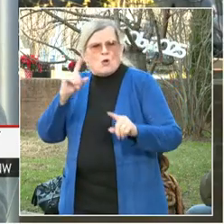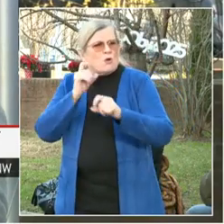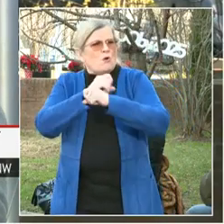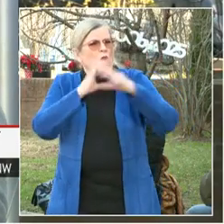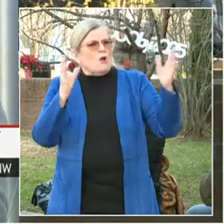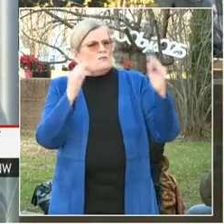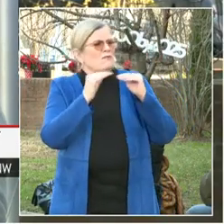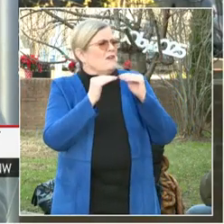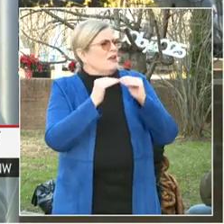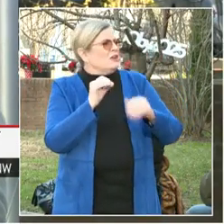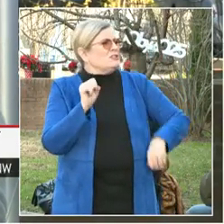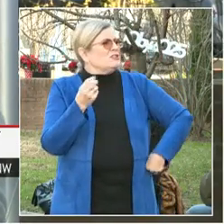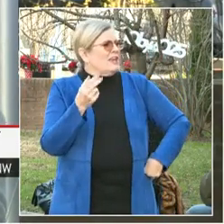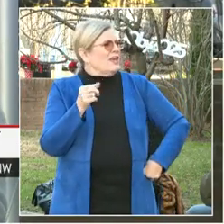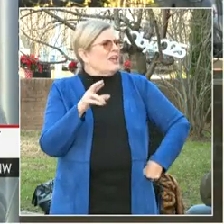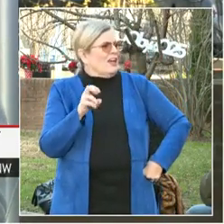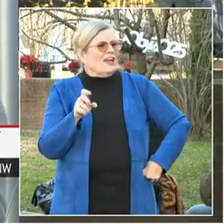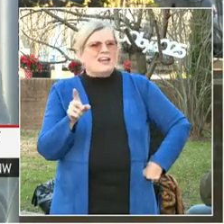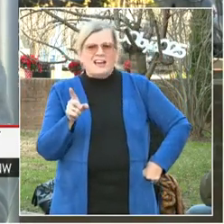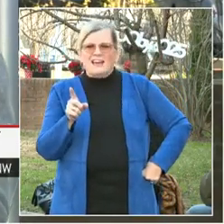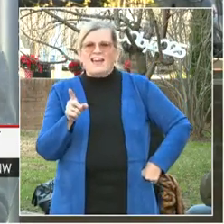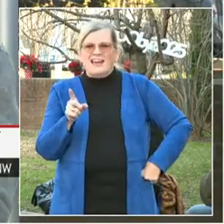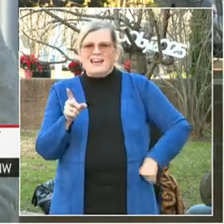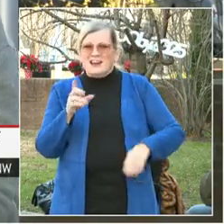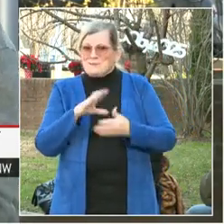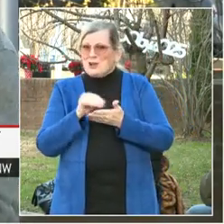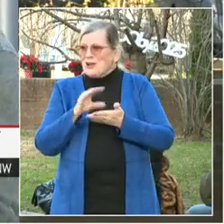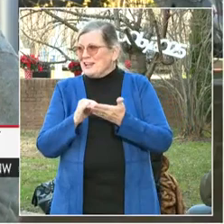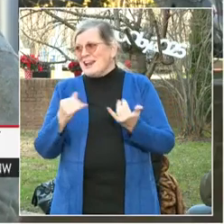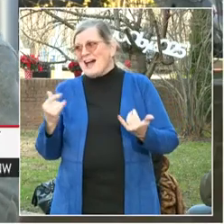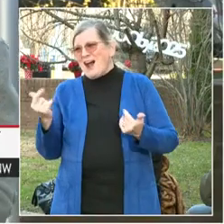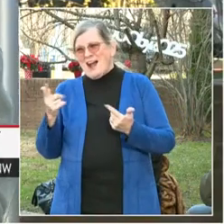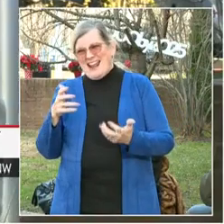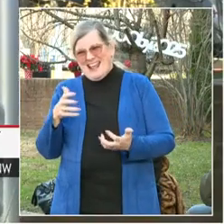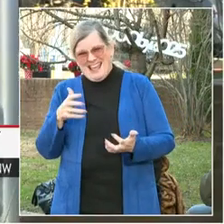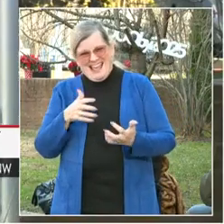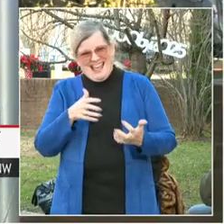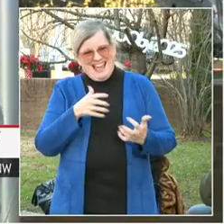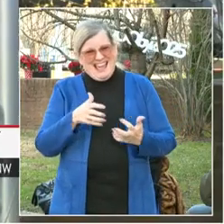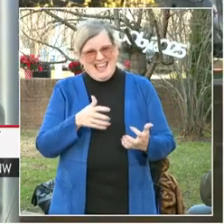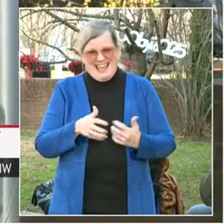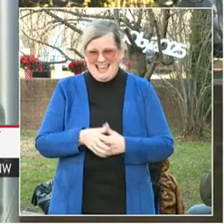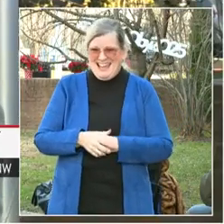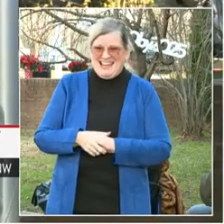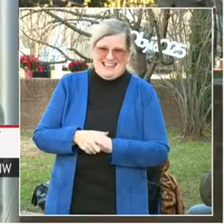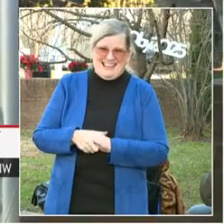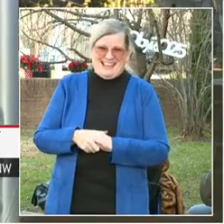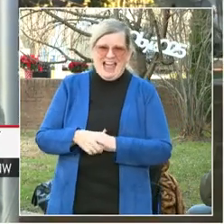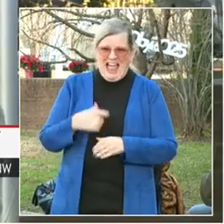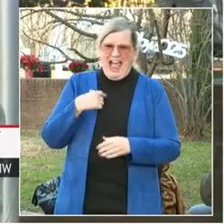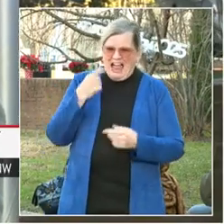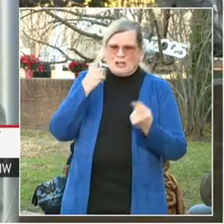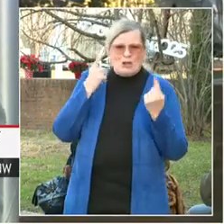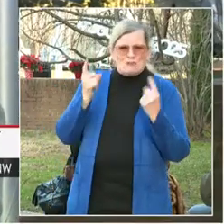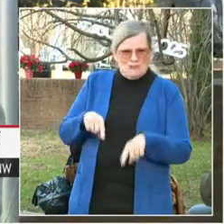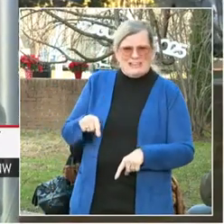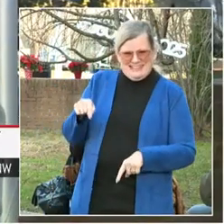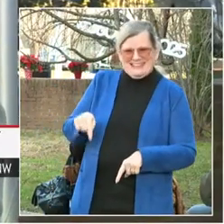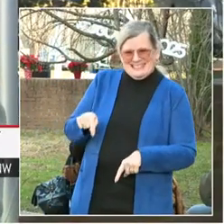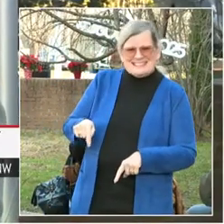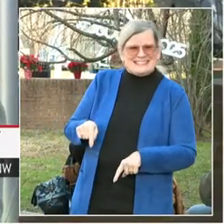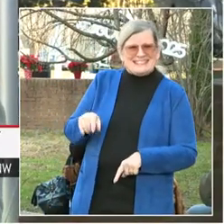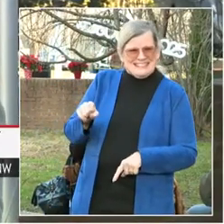I mean, Good and- answer. And here is a place where I do agree that we need to do something. and Right. We